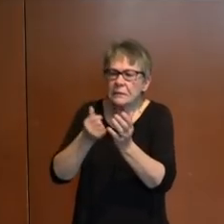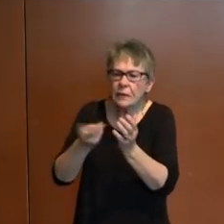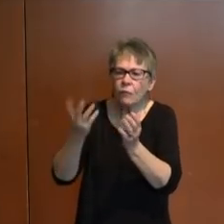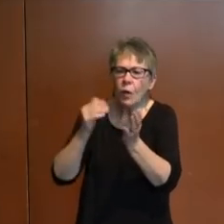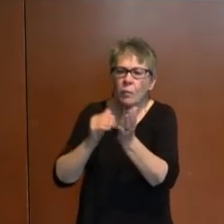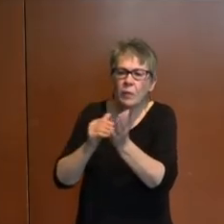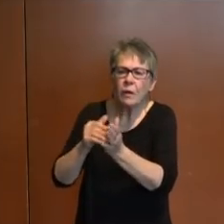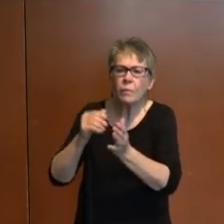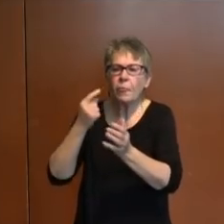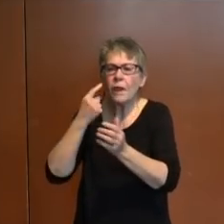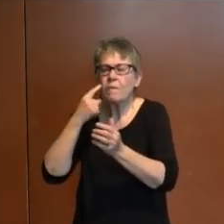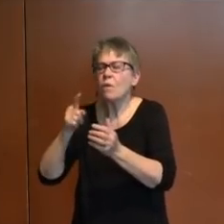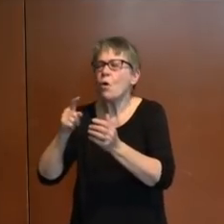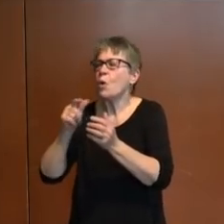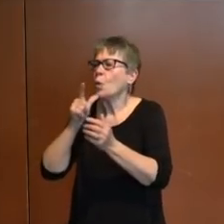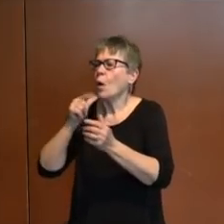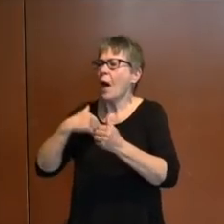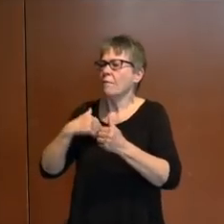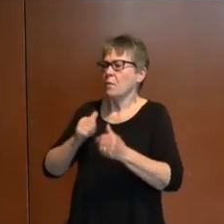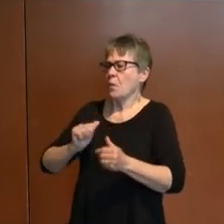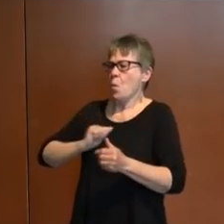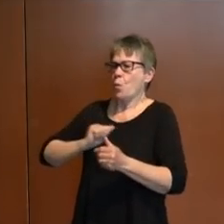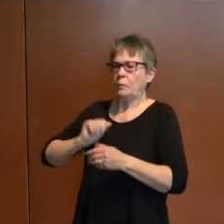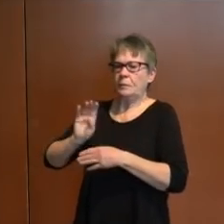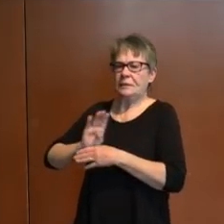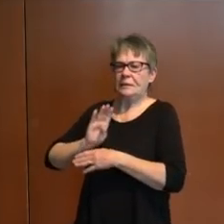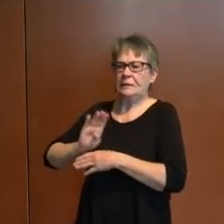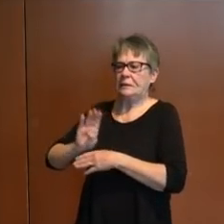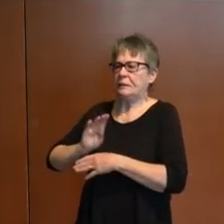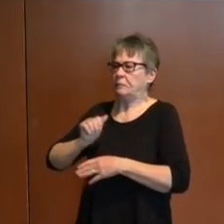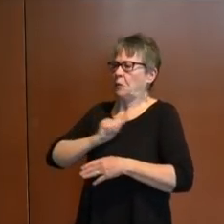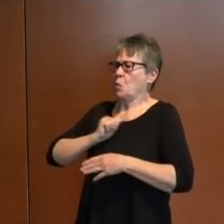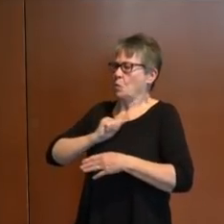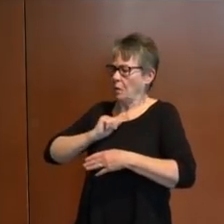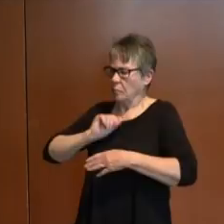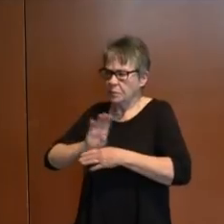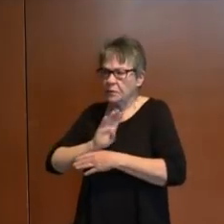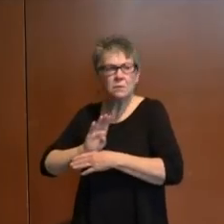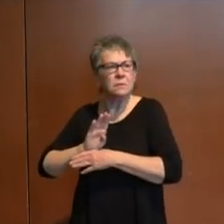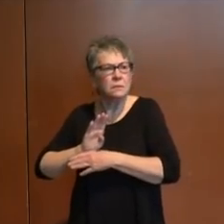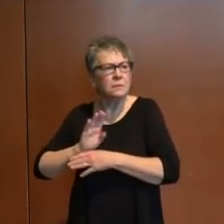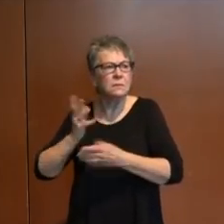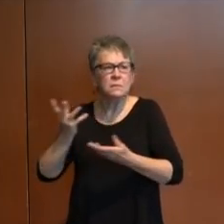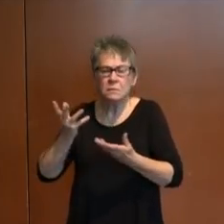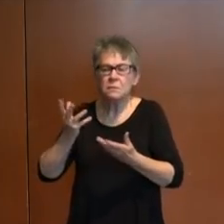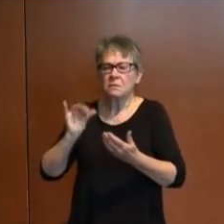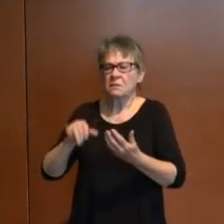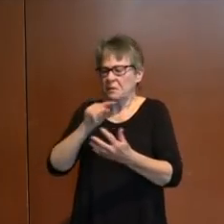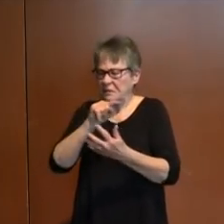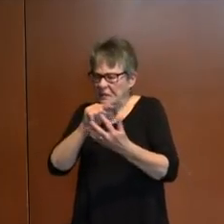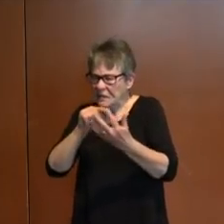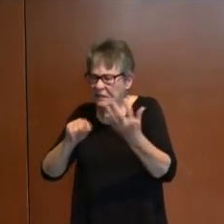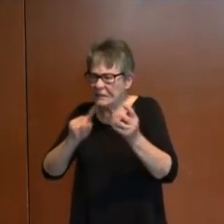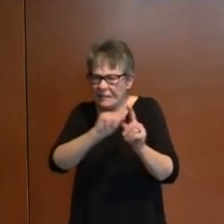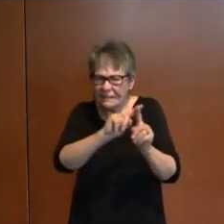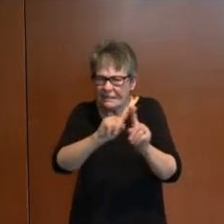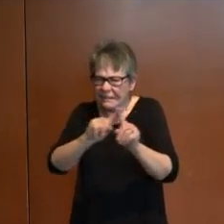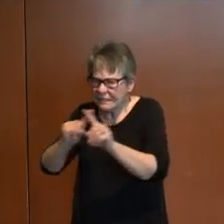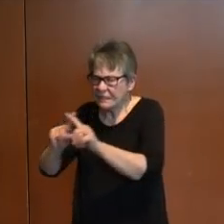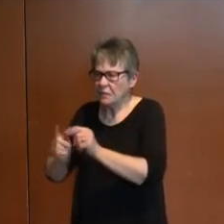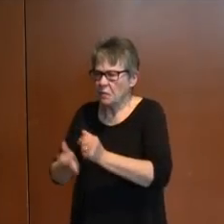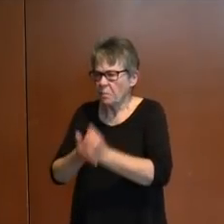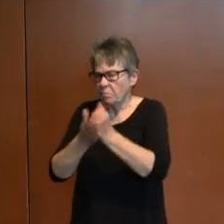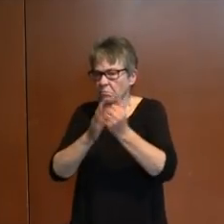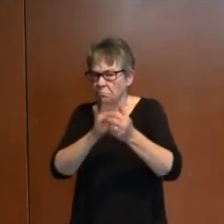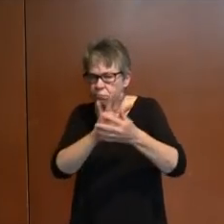banking resources due to this emergency. These are just a few of the things on the EDA's list. Any